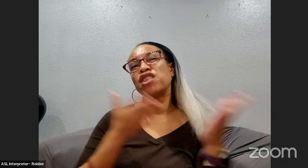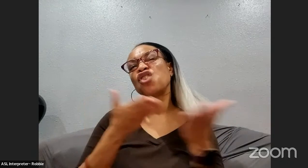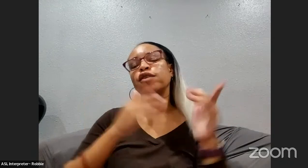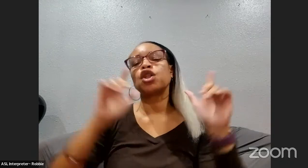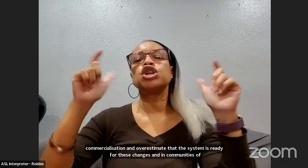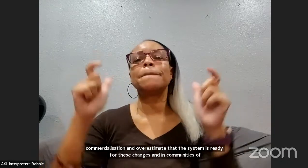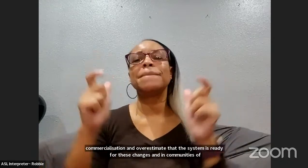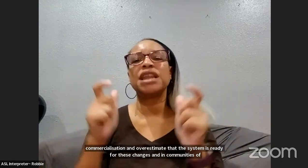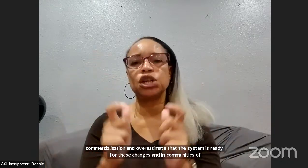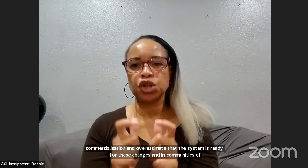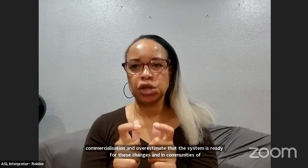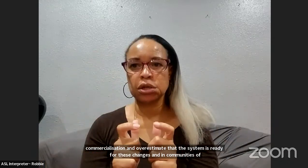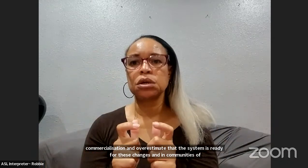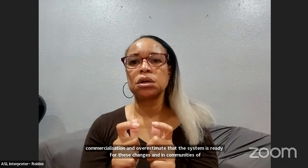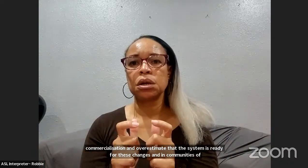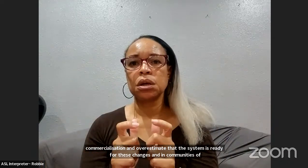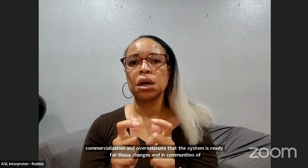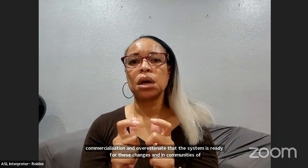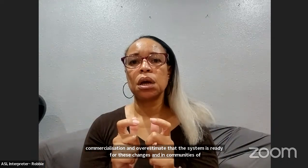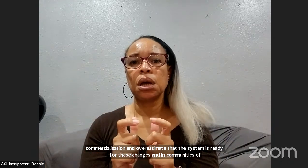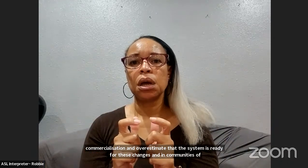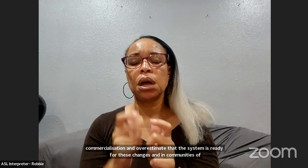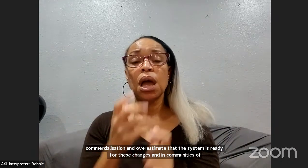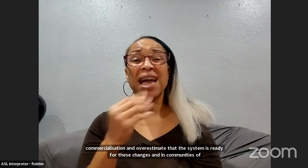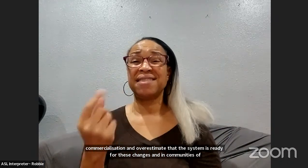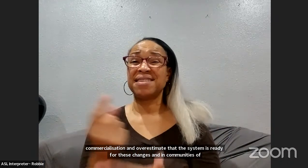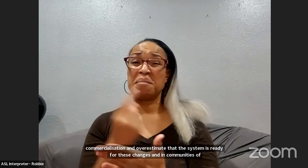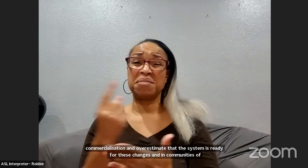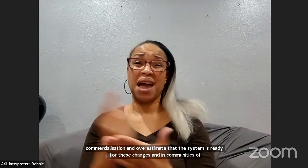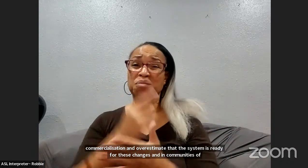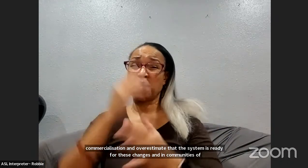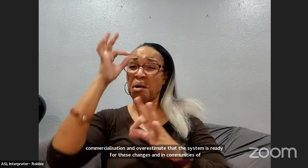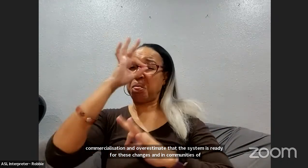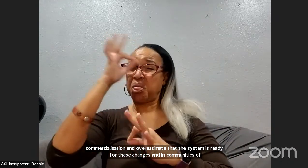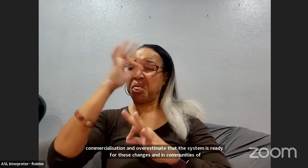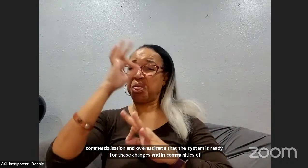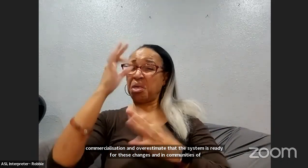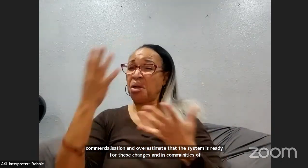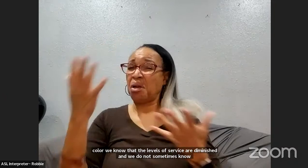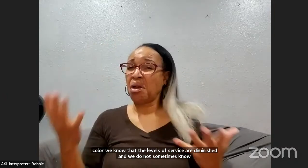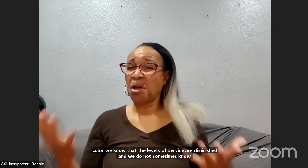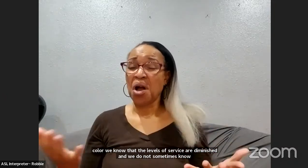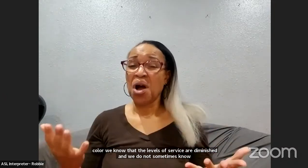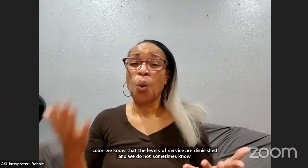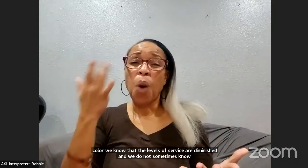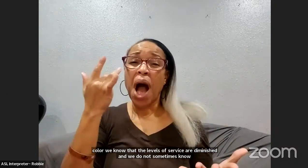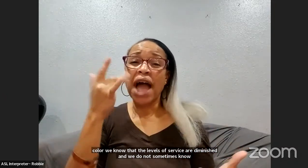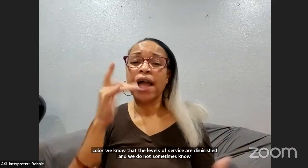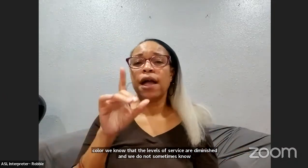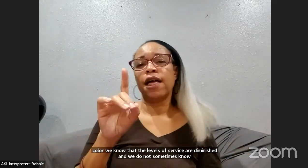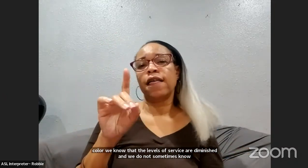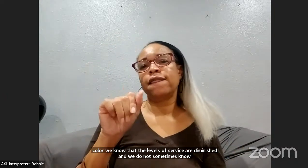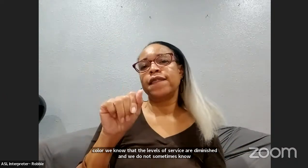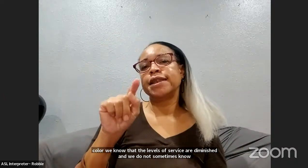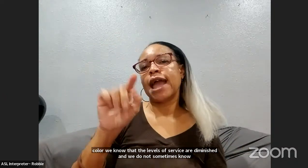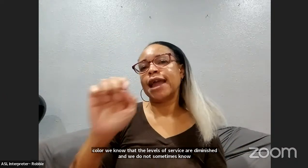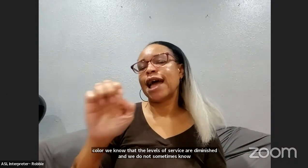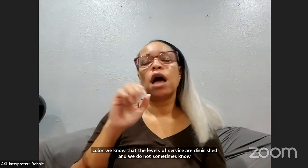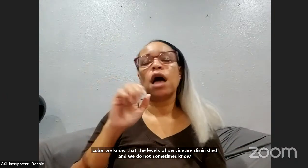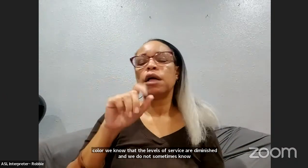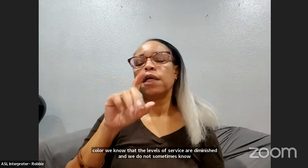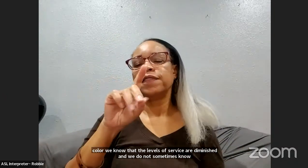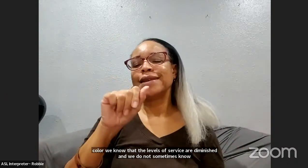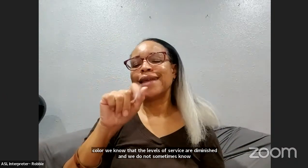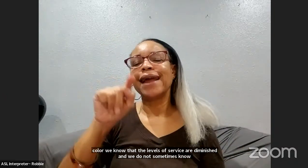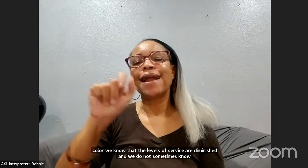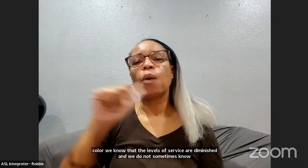and we don't even sometimes know to what degree, because we're not always sure that the data is capturing all of those